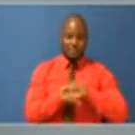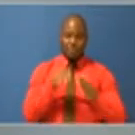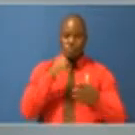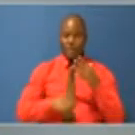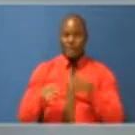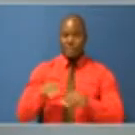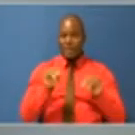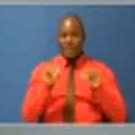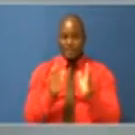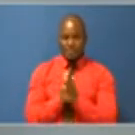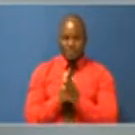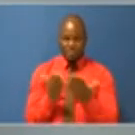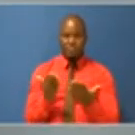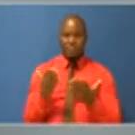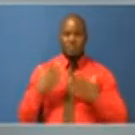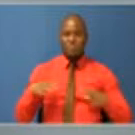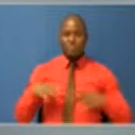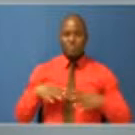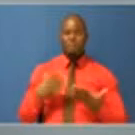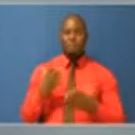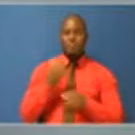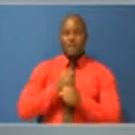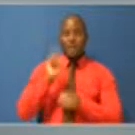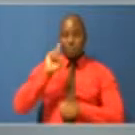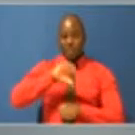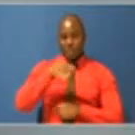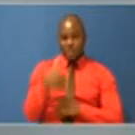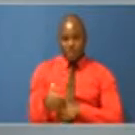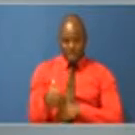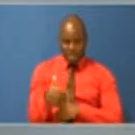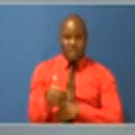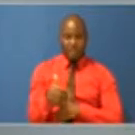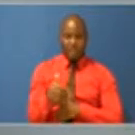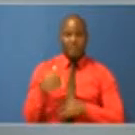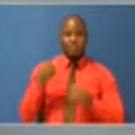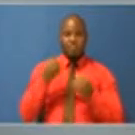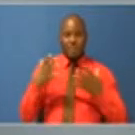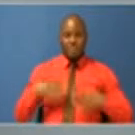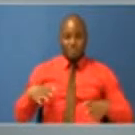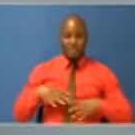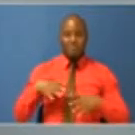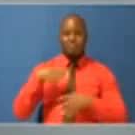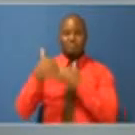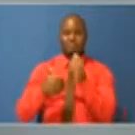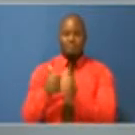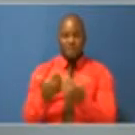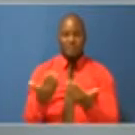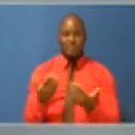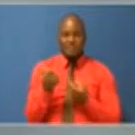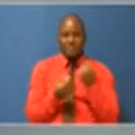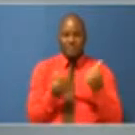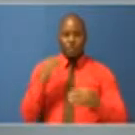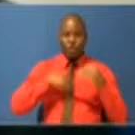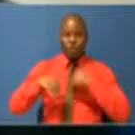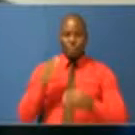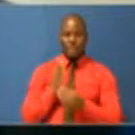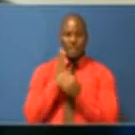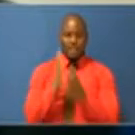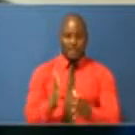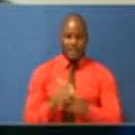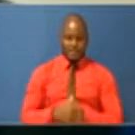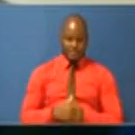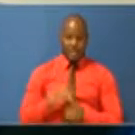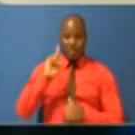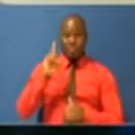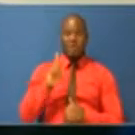mechanism are they going to put in place to ensure that nairobi counties billions do not end up in the pockets of a few corrupt leaders